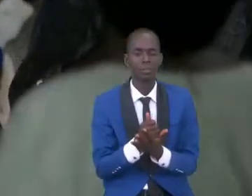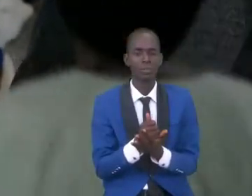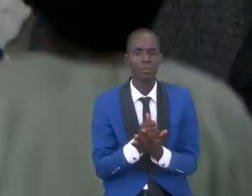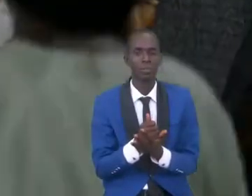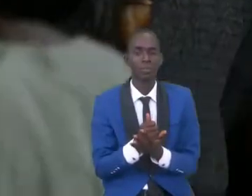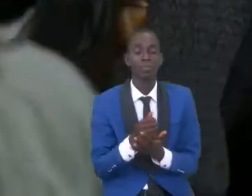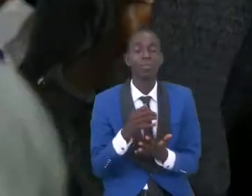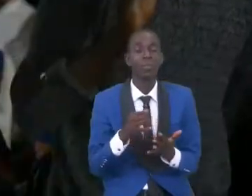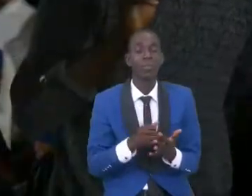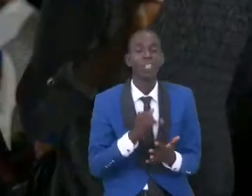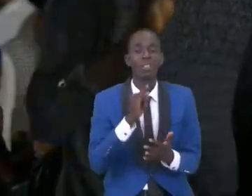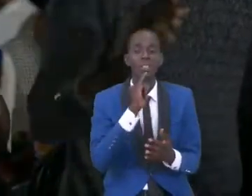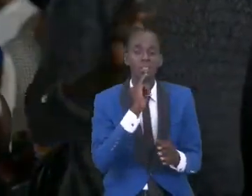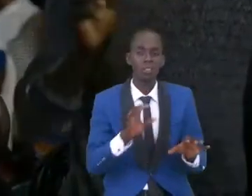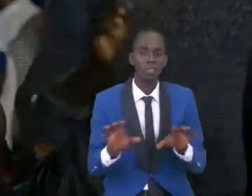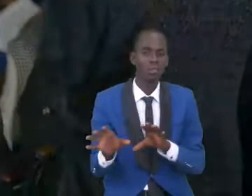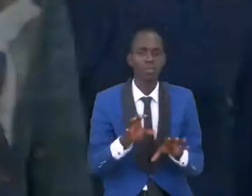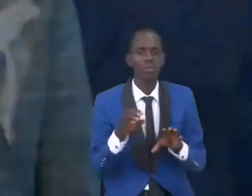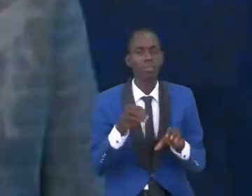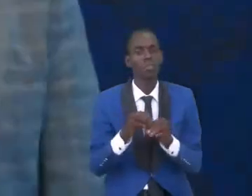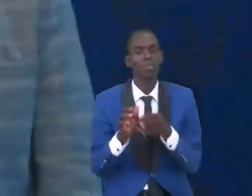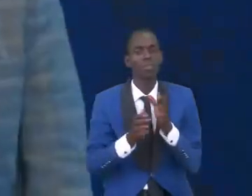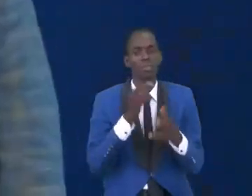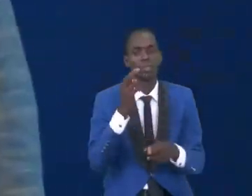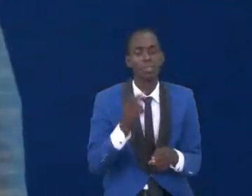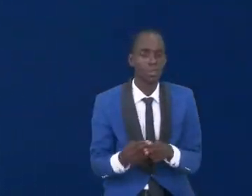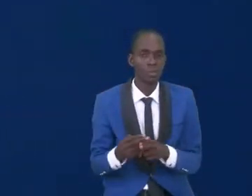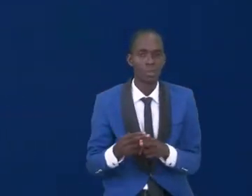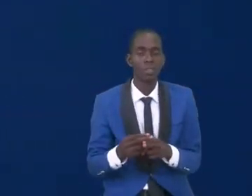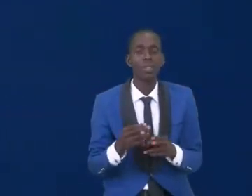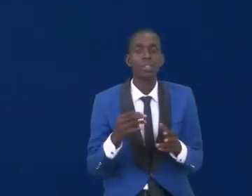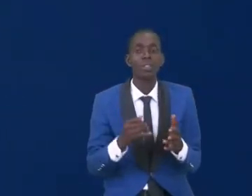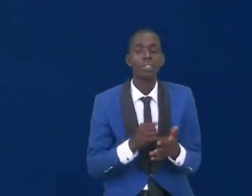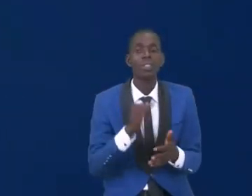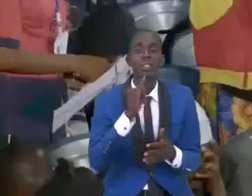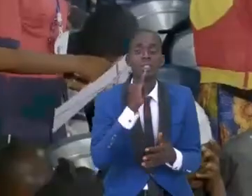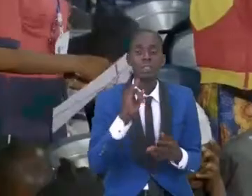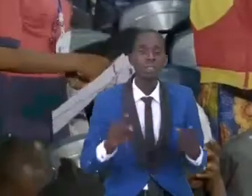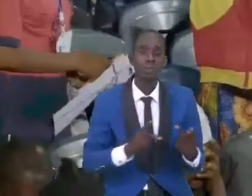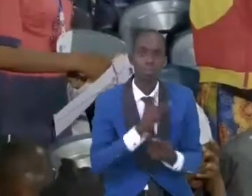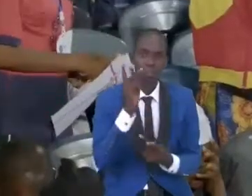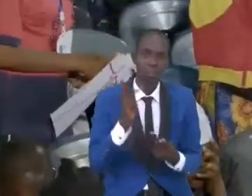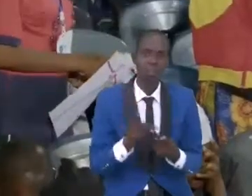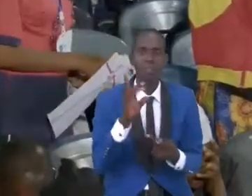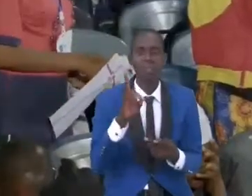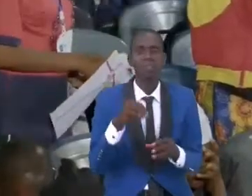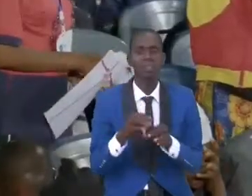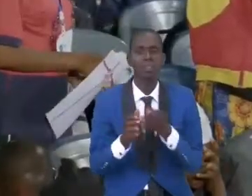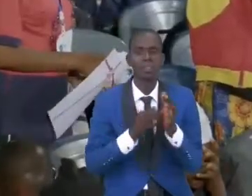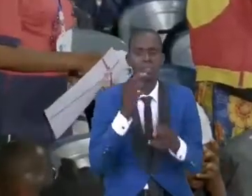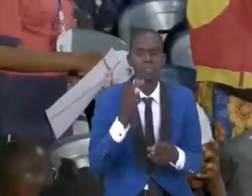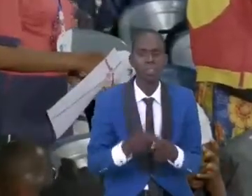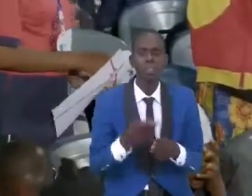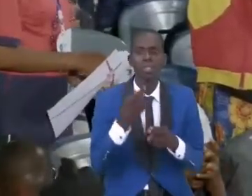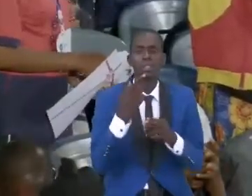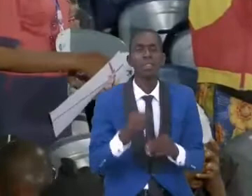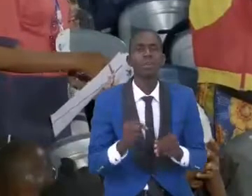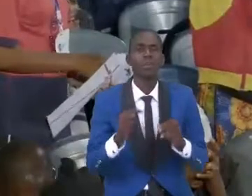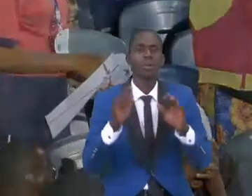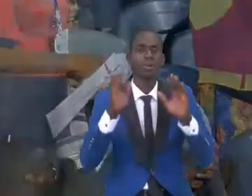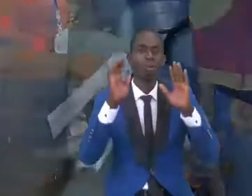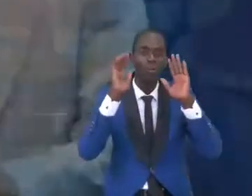It is done. Amen. I said, it is done. Amen. The wonder